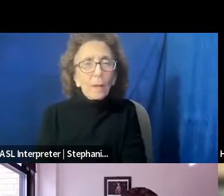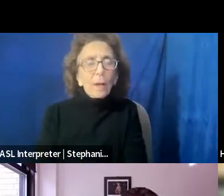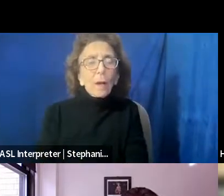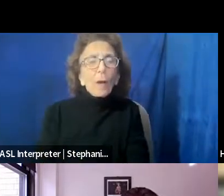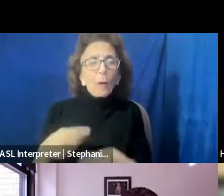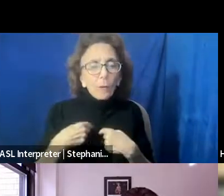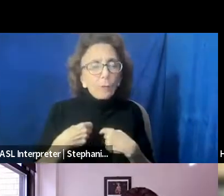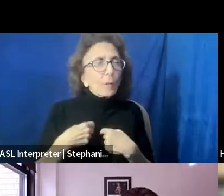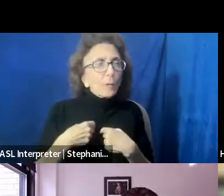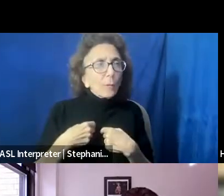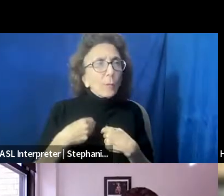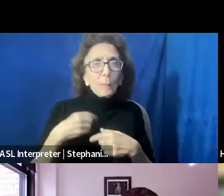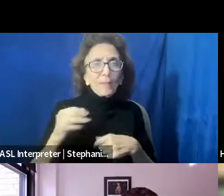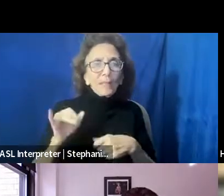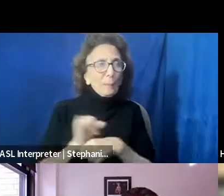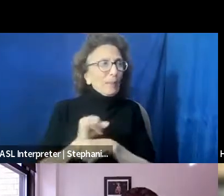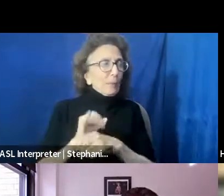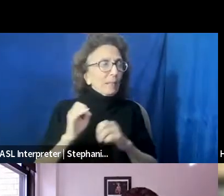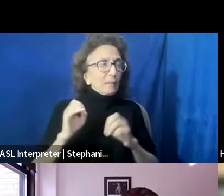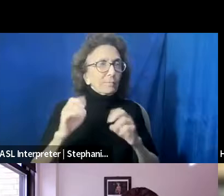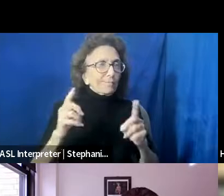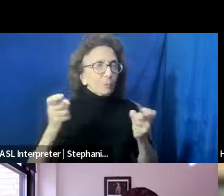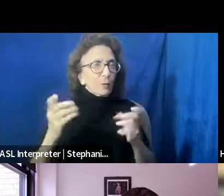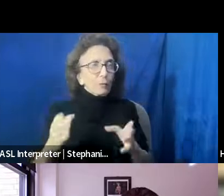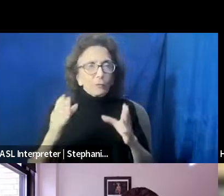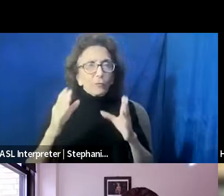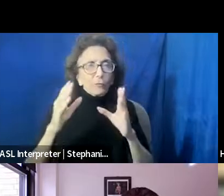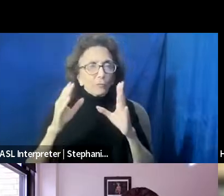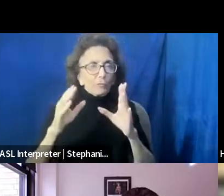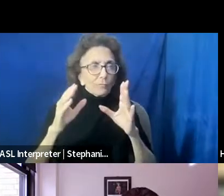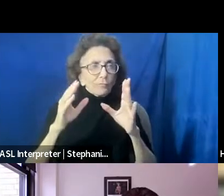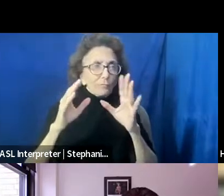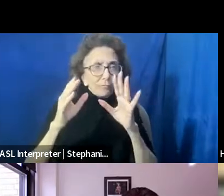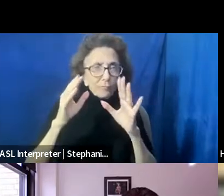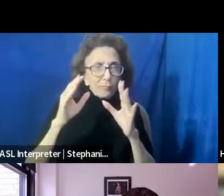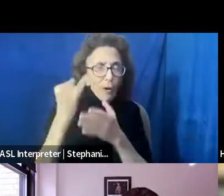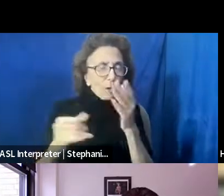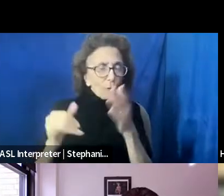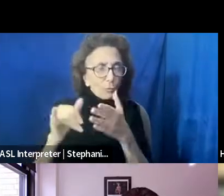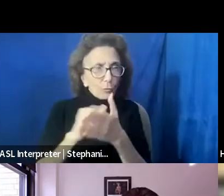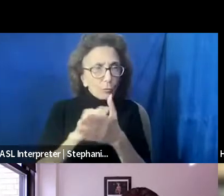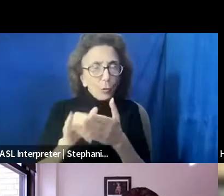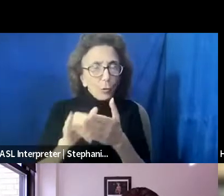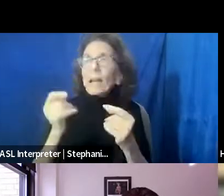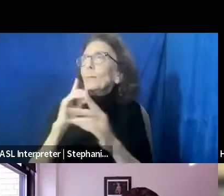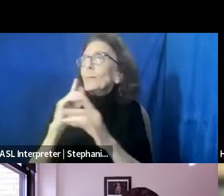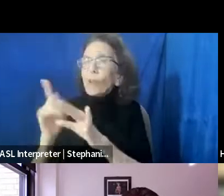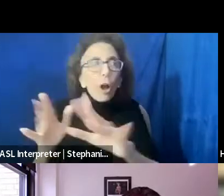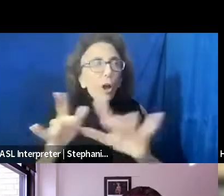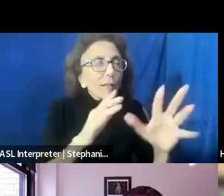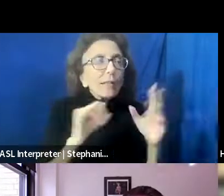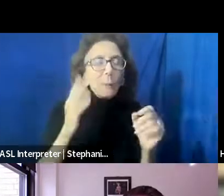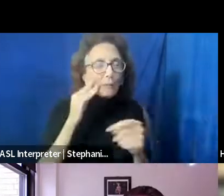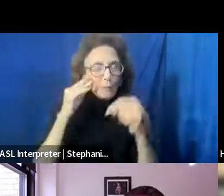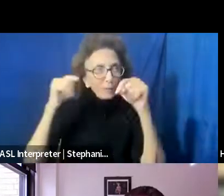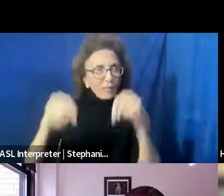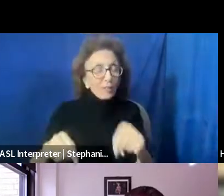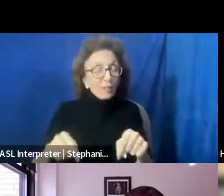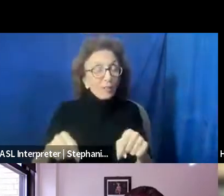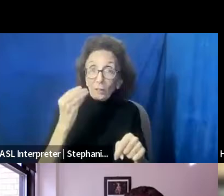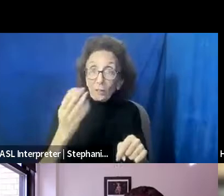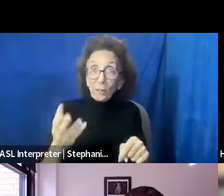and talking with other members about this, and also my own experience with Art New York, I mean, the level of